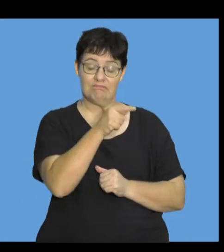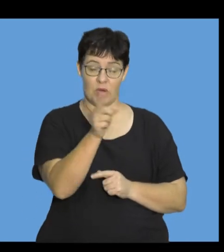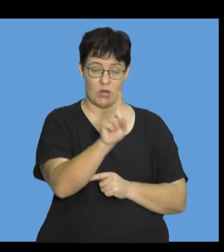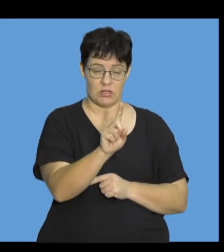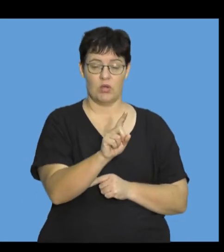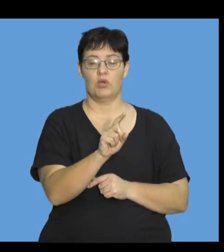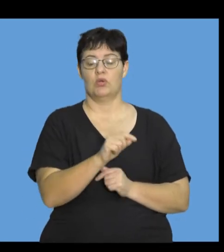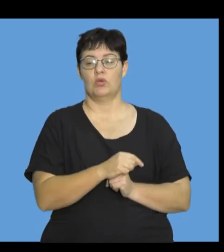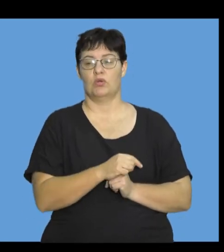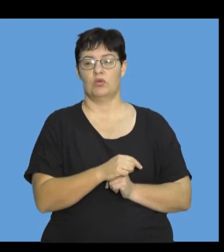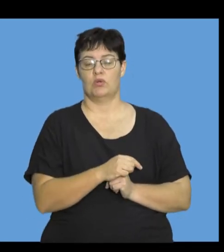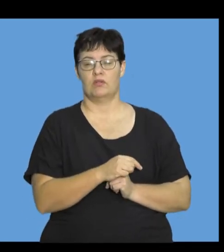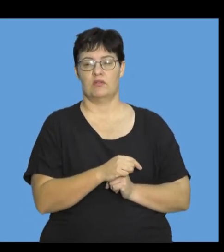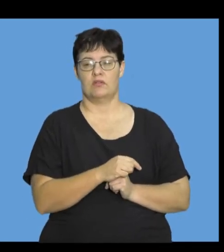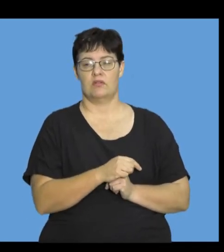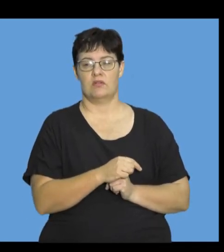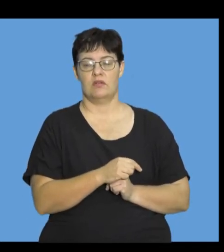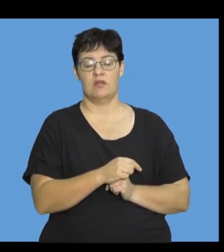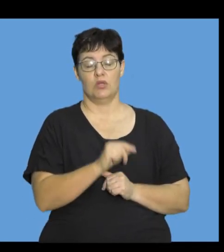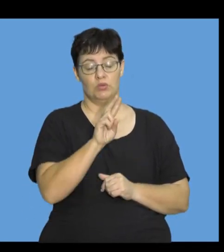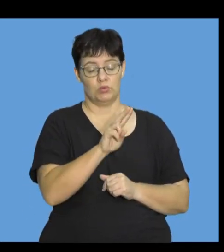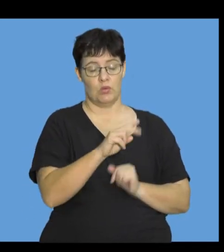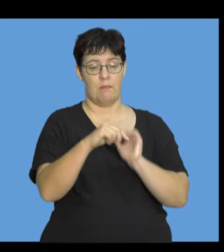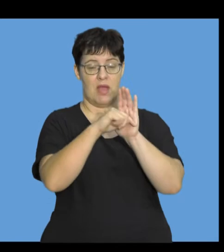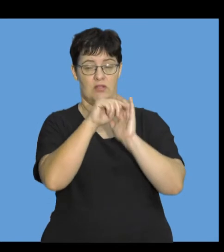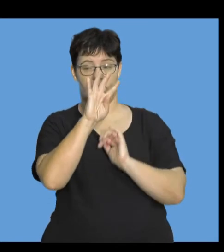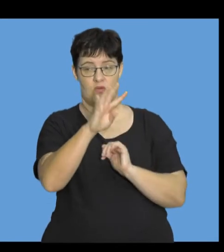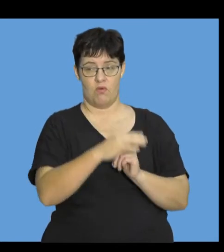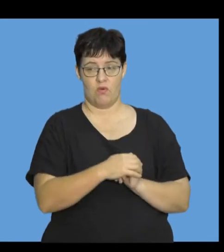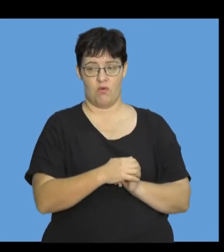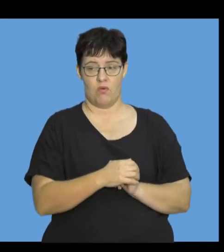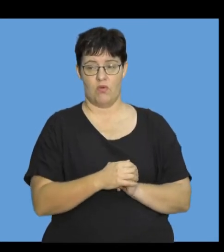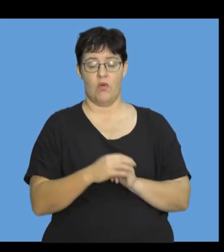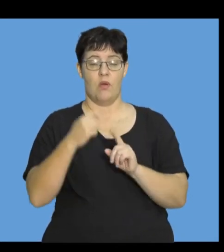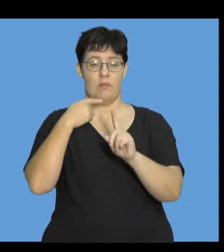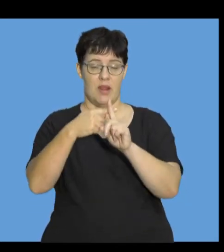there, right? So this will be 2 to the exponent of minus 4